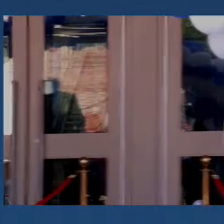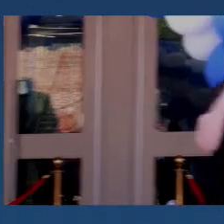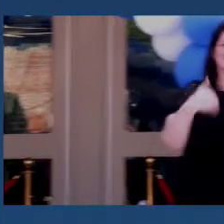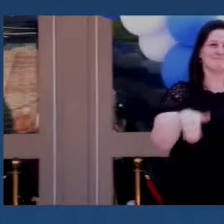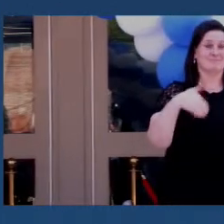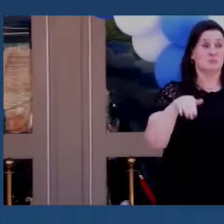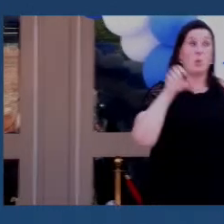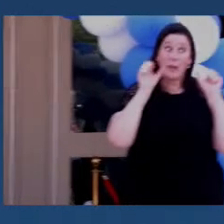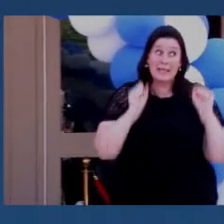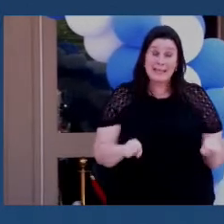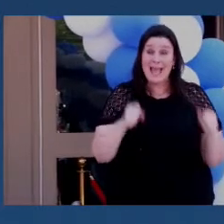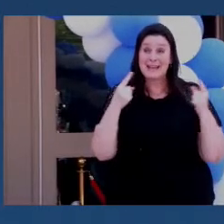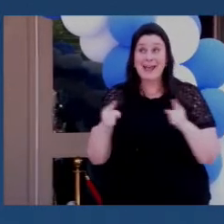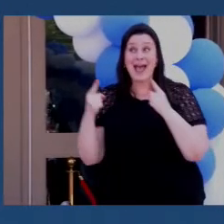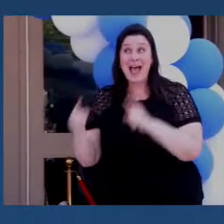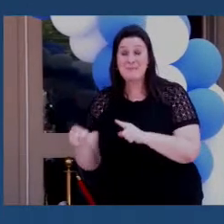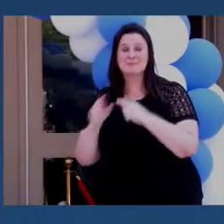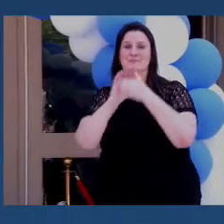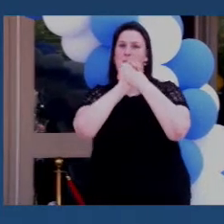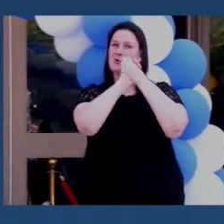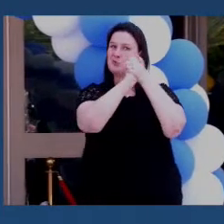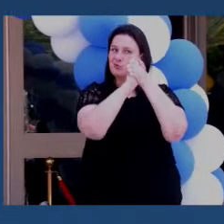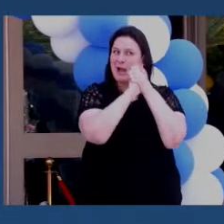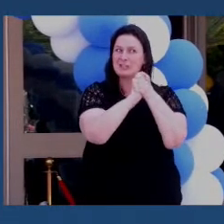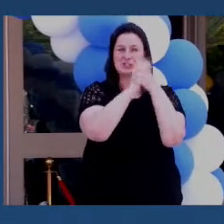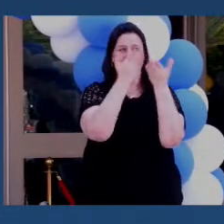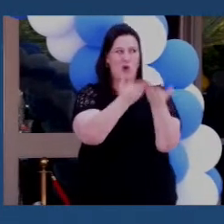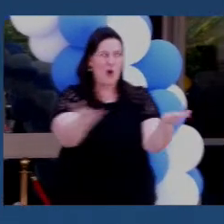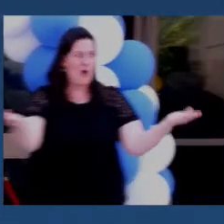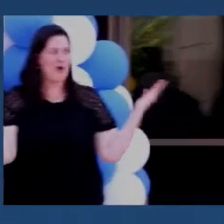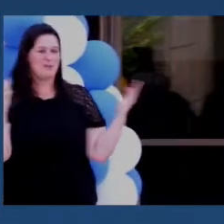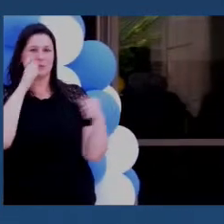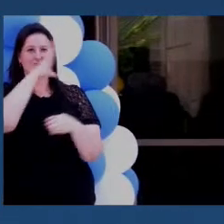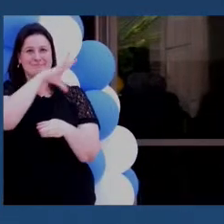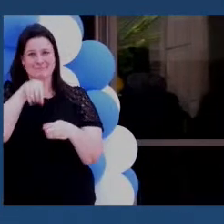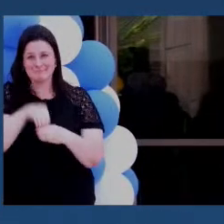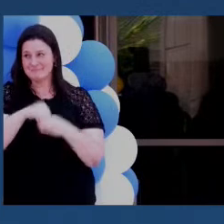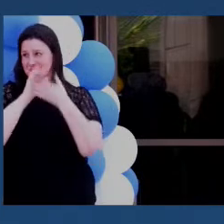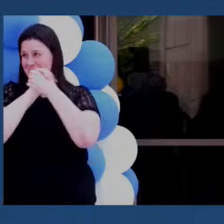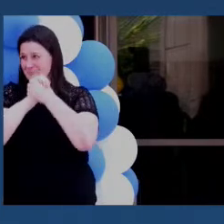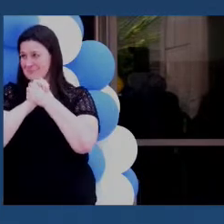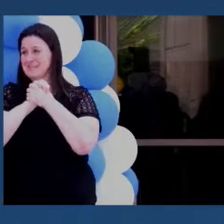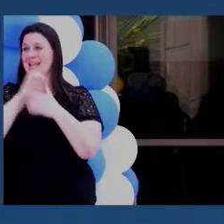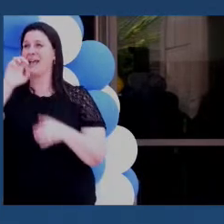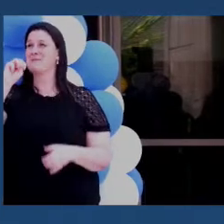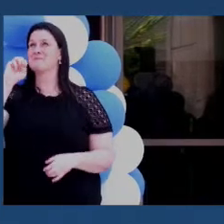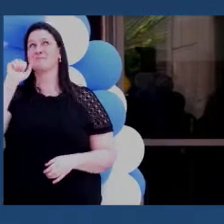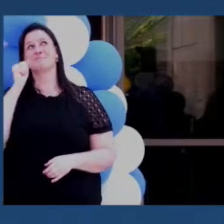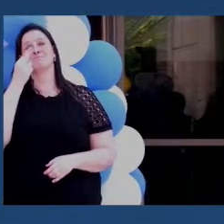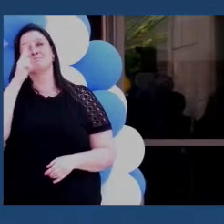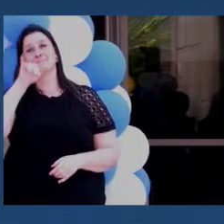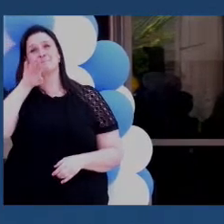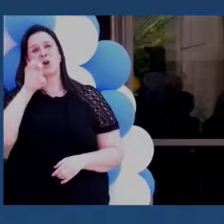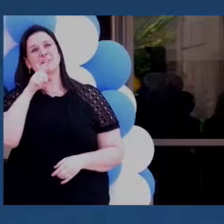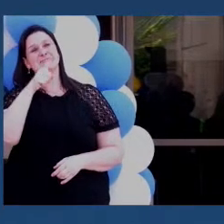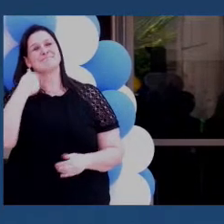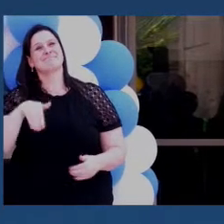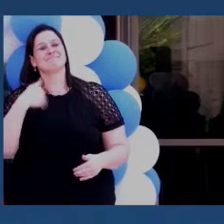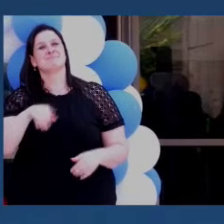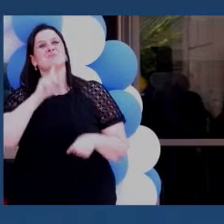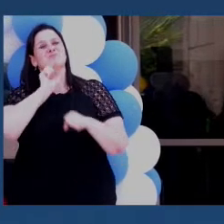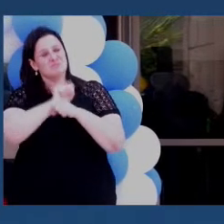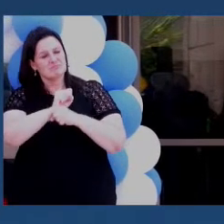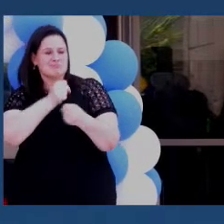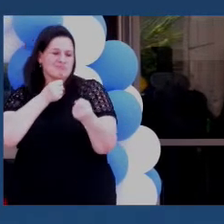can be done. So congratulations to all of you involved with this. And Maurice, he was a true champion for